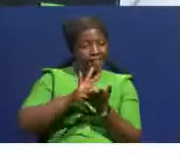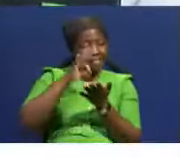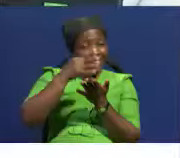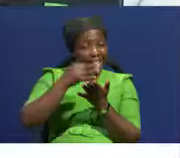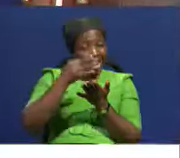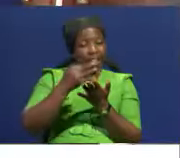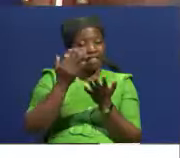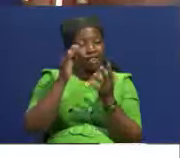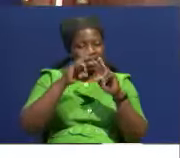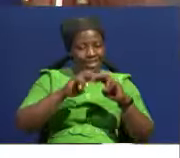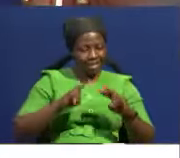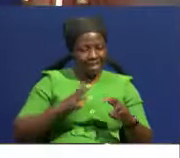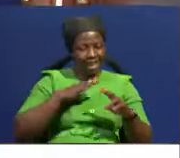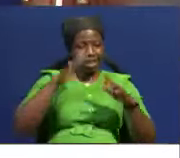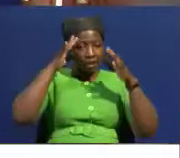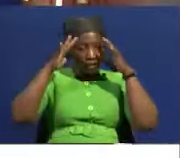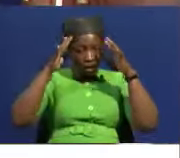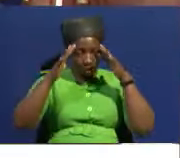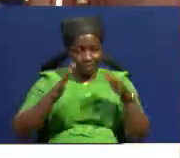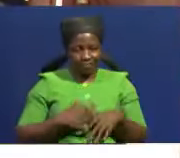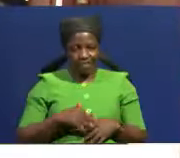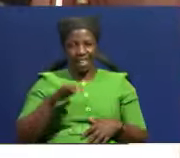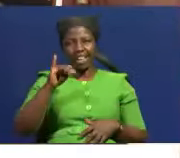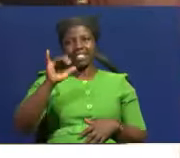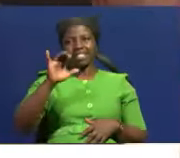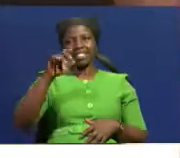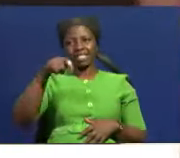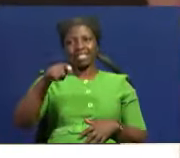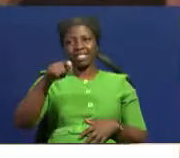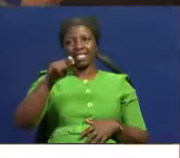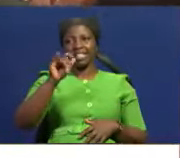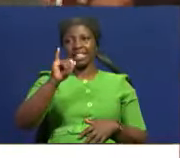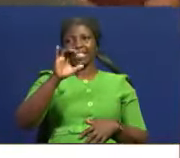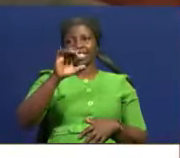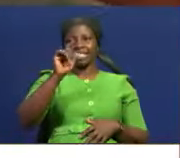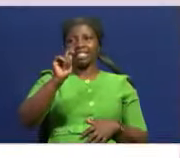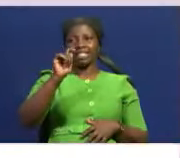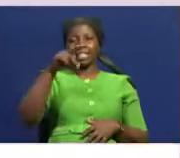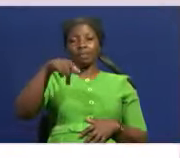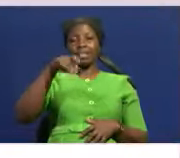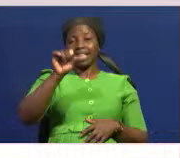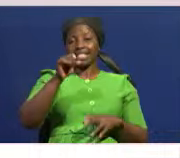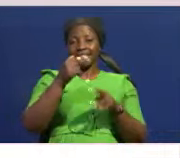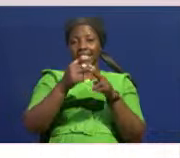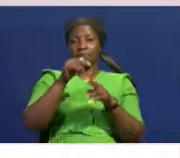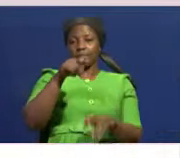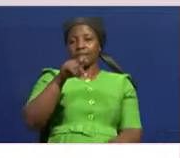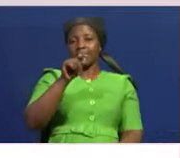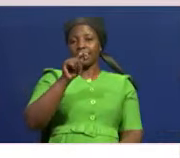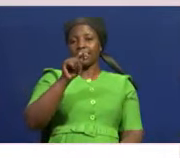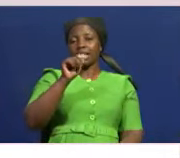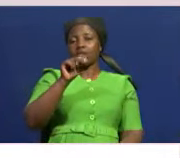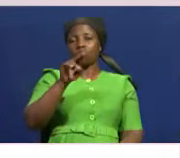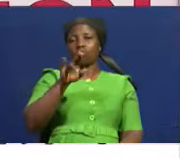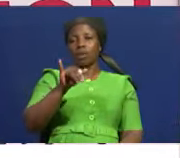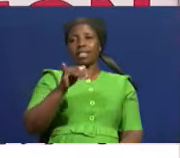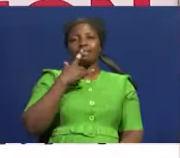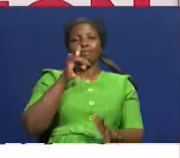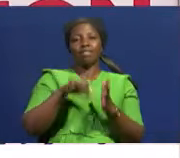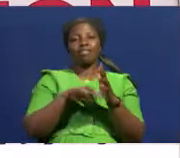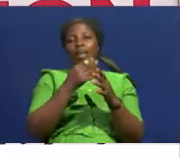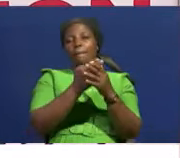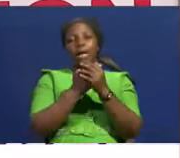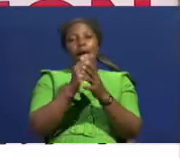innovation. Information, Communication and Technology Principal Secretary John Tanui says the partnerships will work to ensure